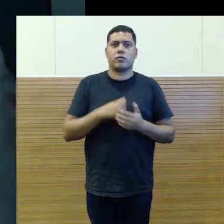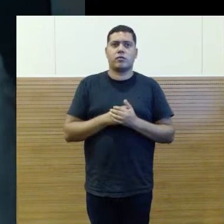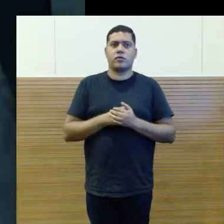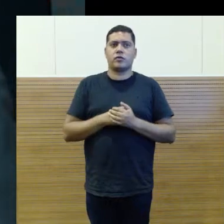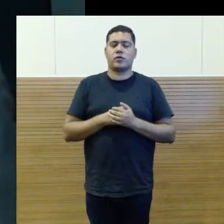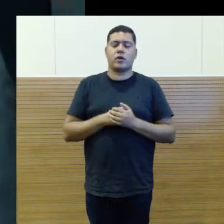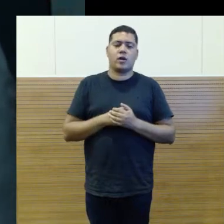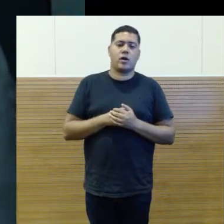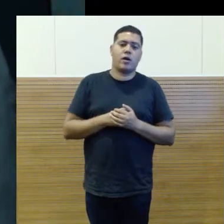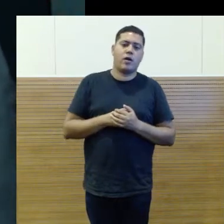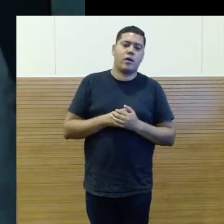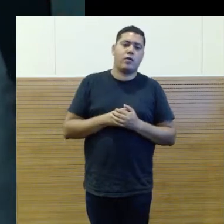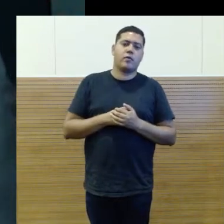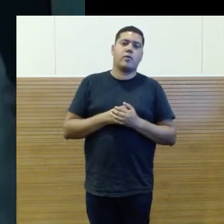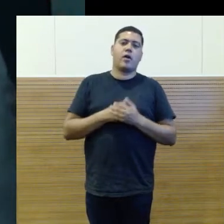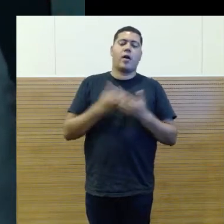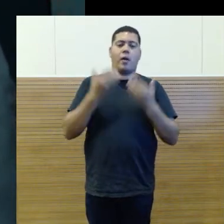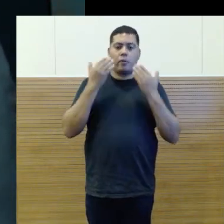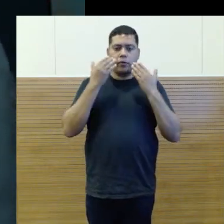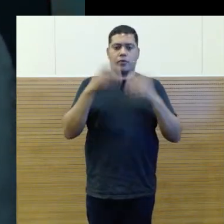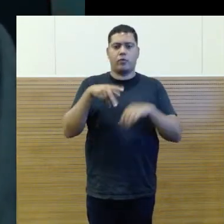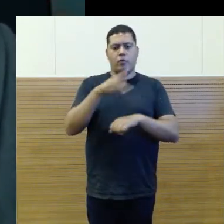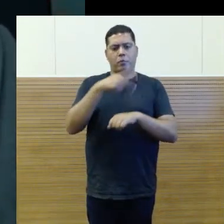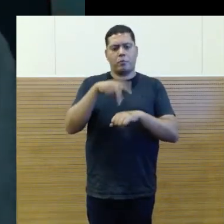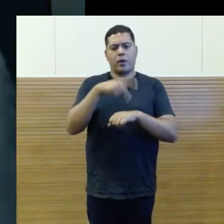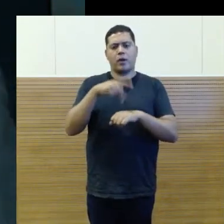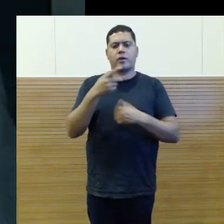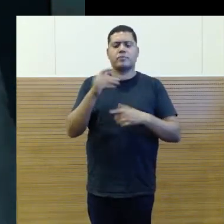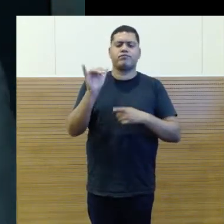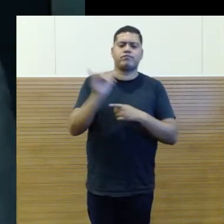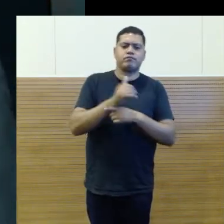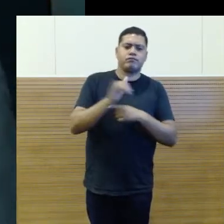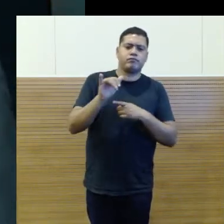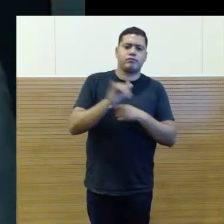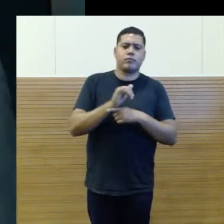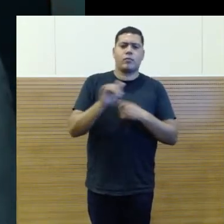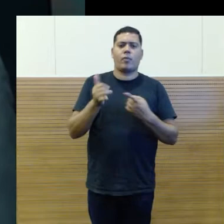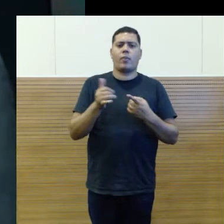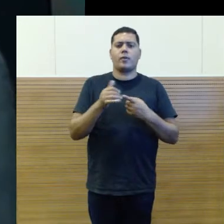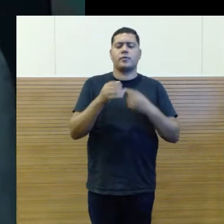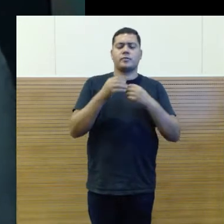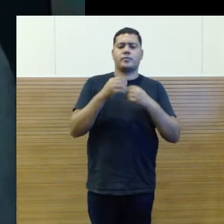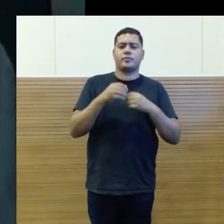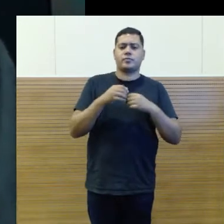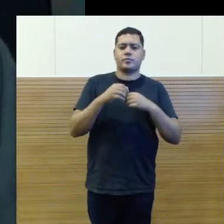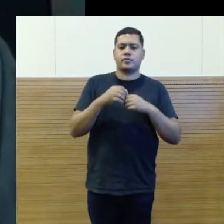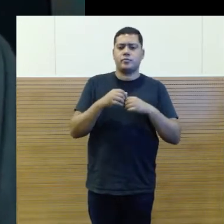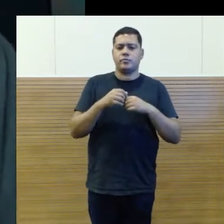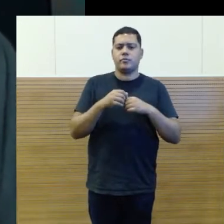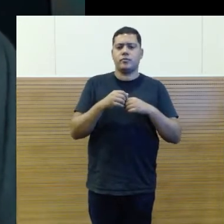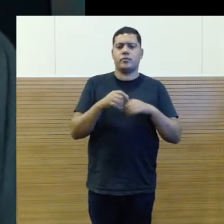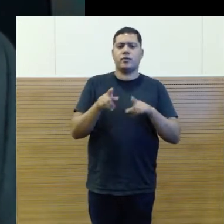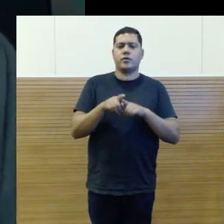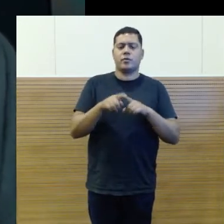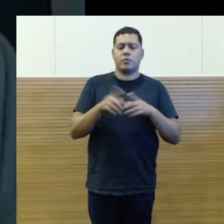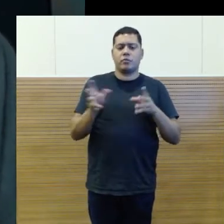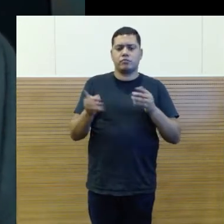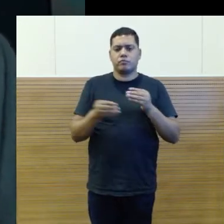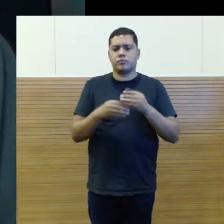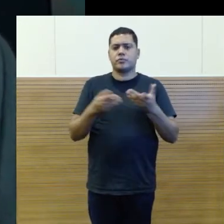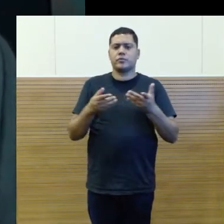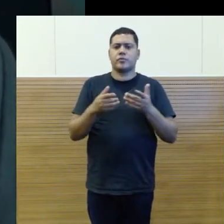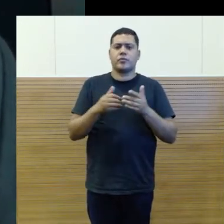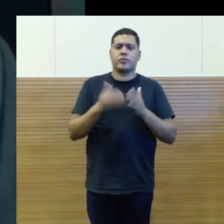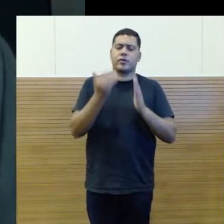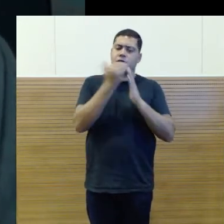gentlemen. Now we'll have the presentations of the countries on for the countries in